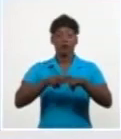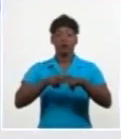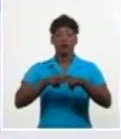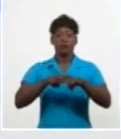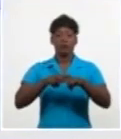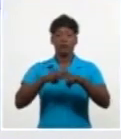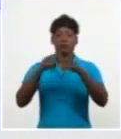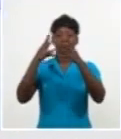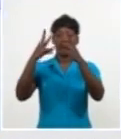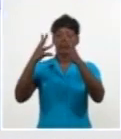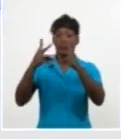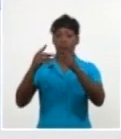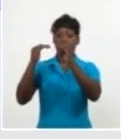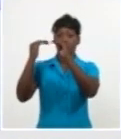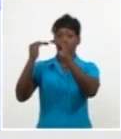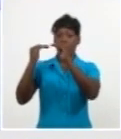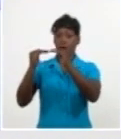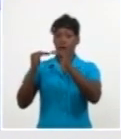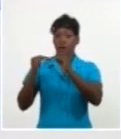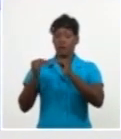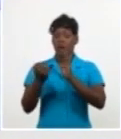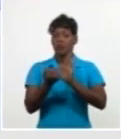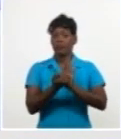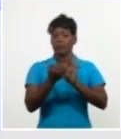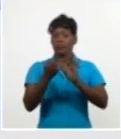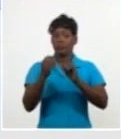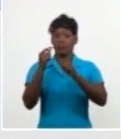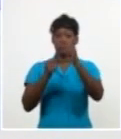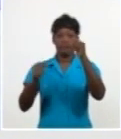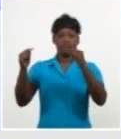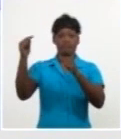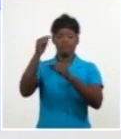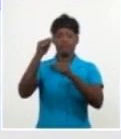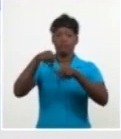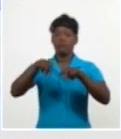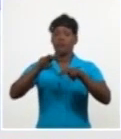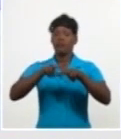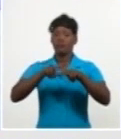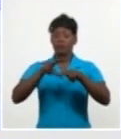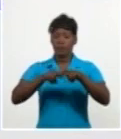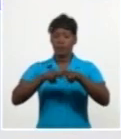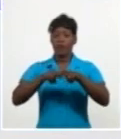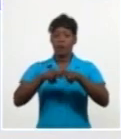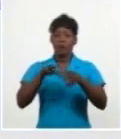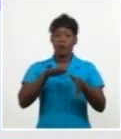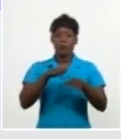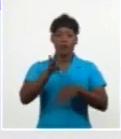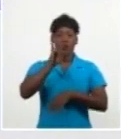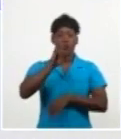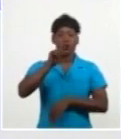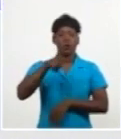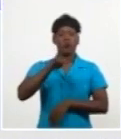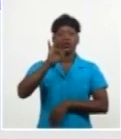cases per every 100,000 inhabitants, with